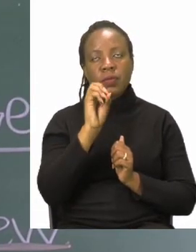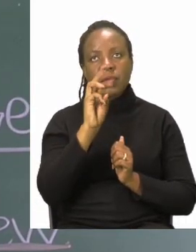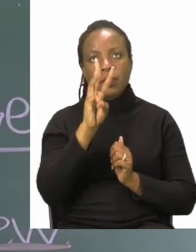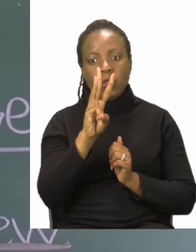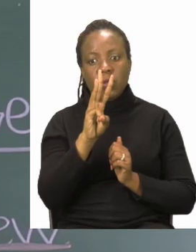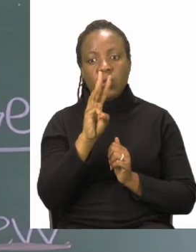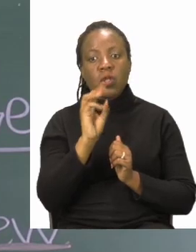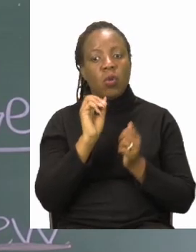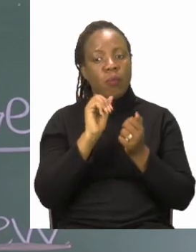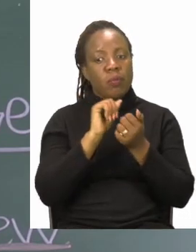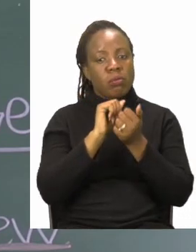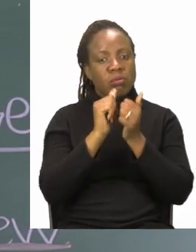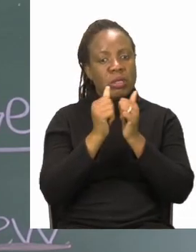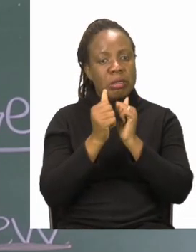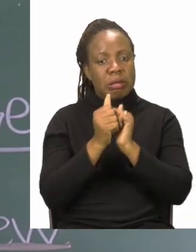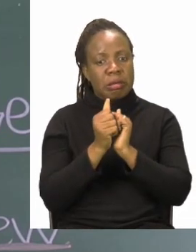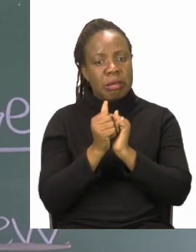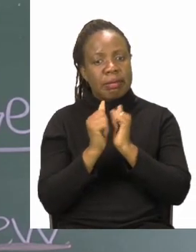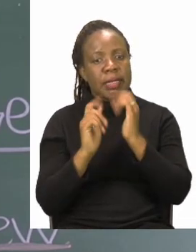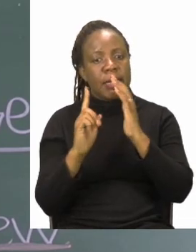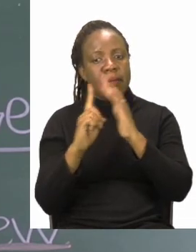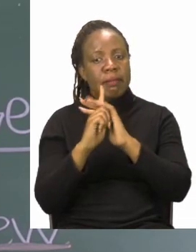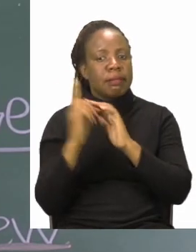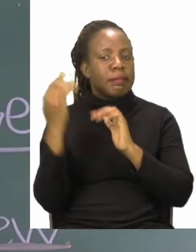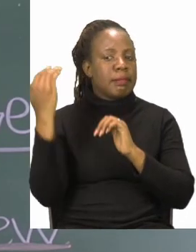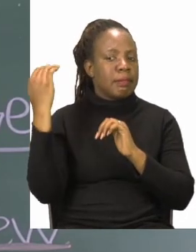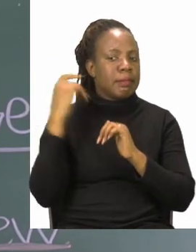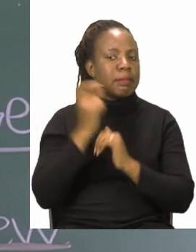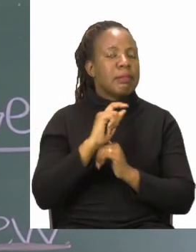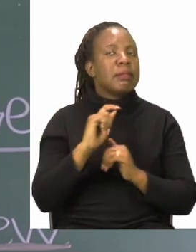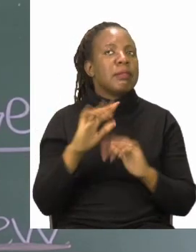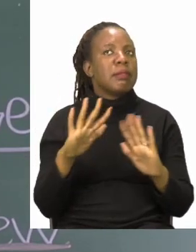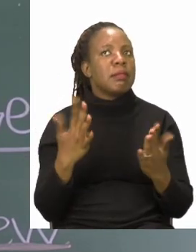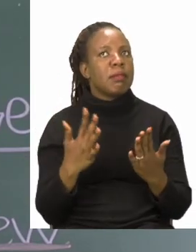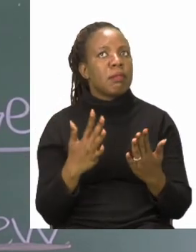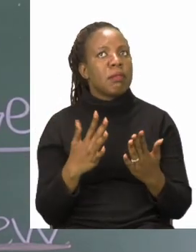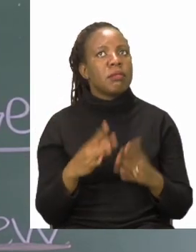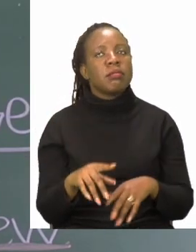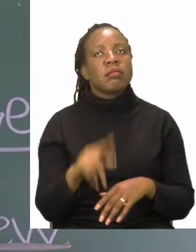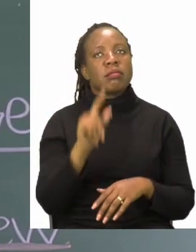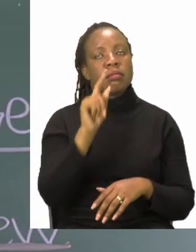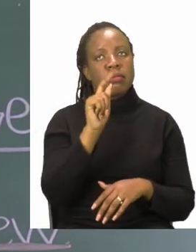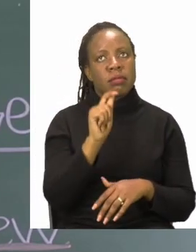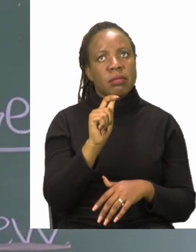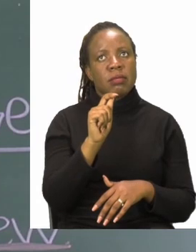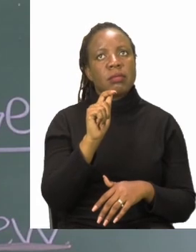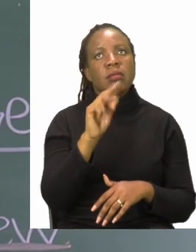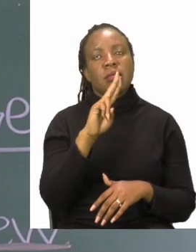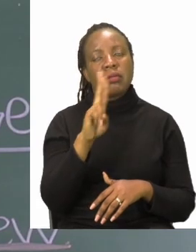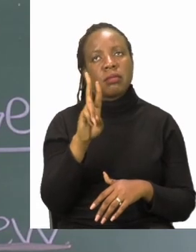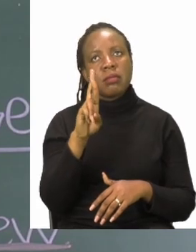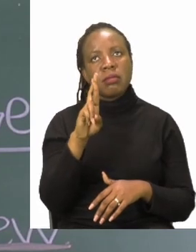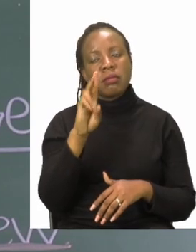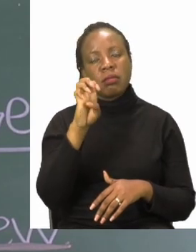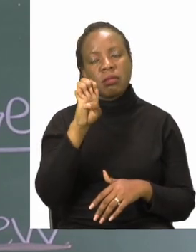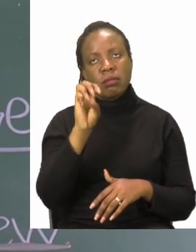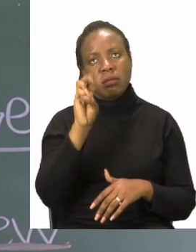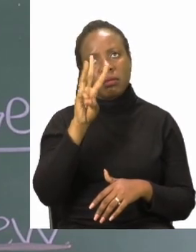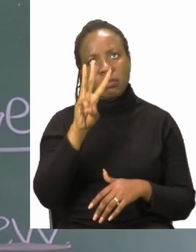and we turn it into its past tense, then it becomes threw. Can you all